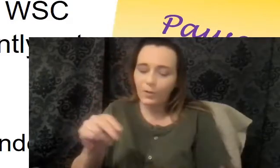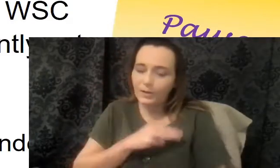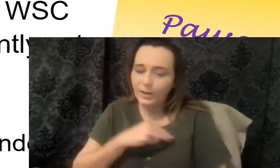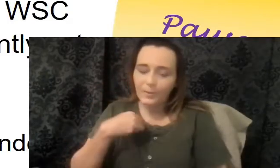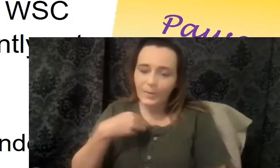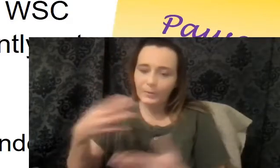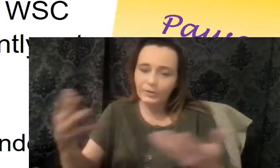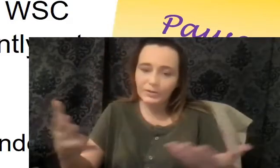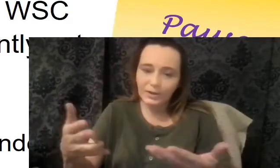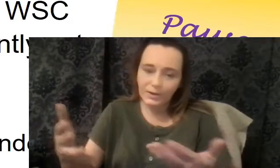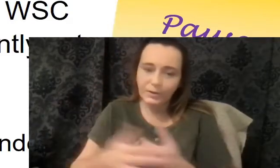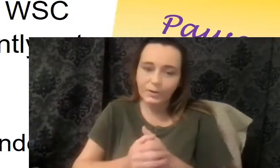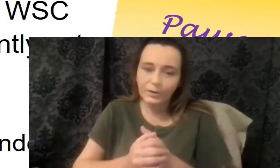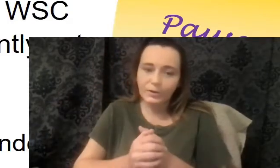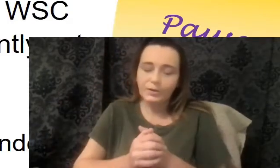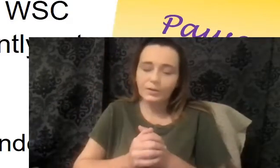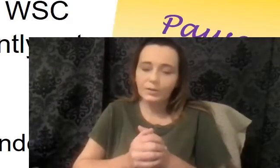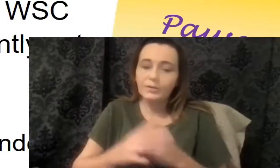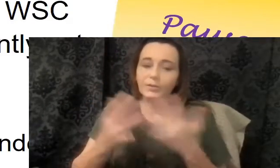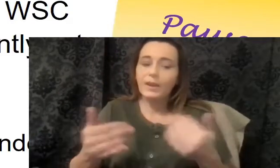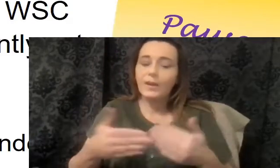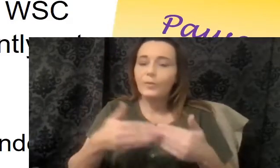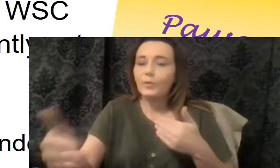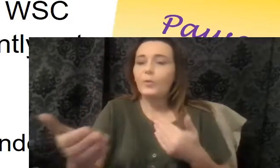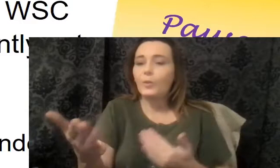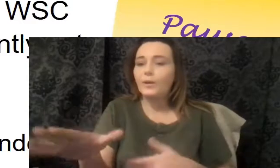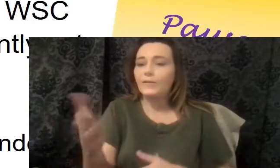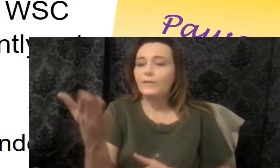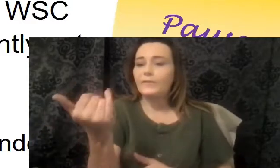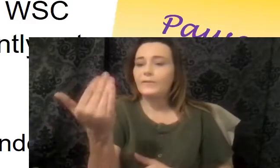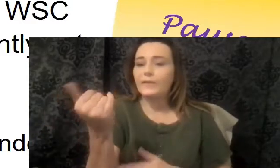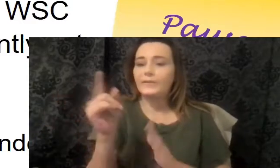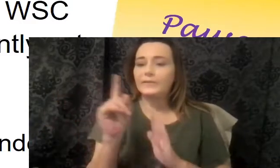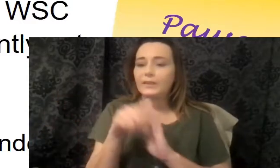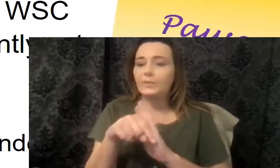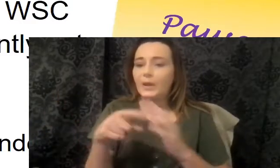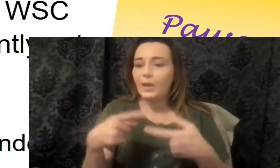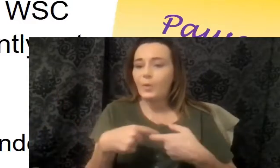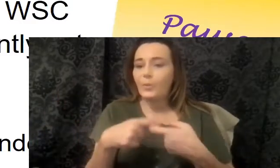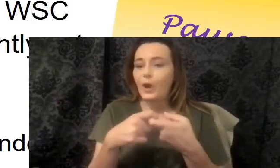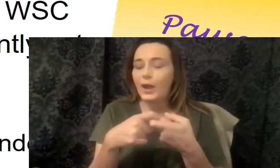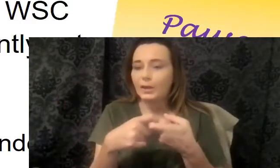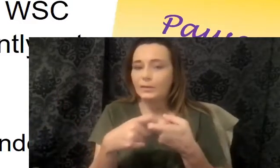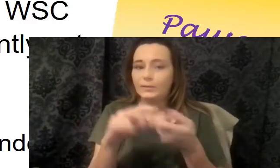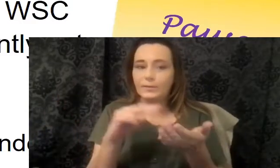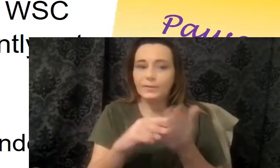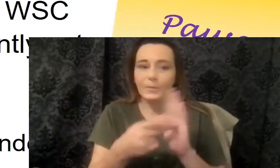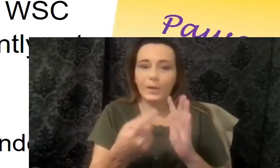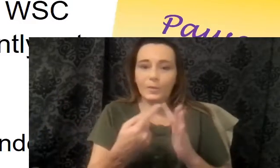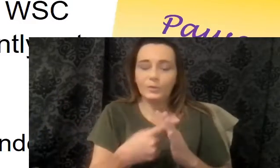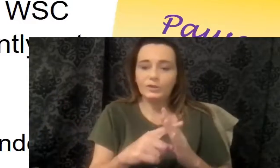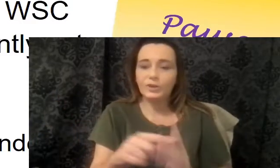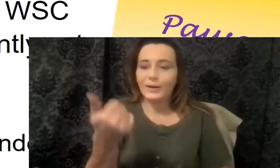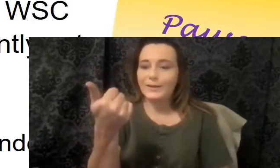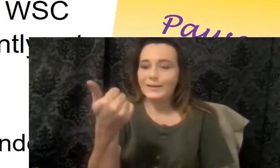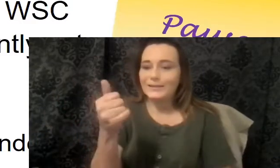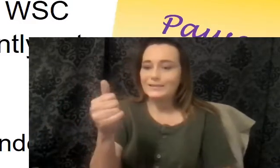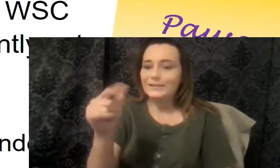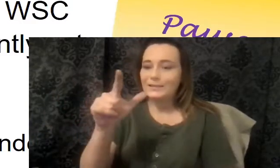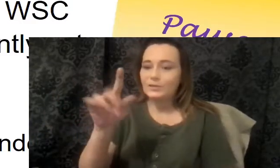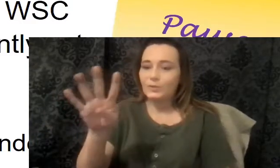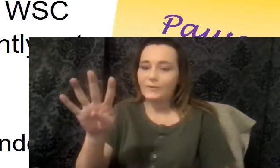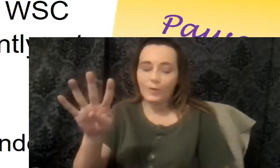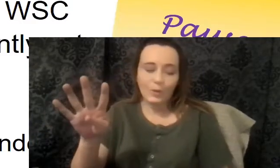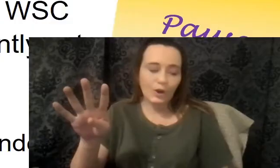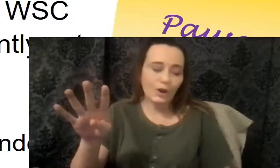everyone. Yes, All right, so we're gonna go ahead, take a 15-minute break. That means we'll start up at 10:24.